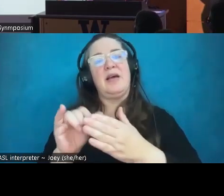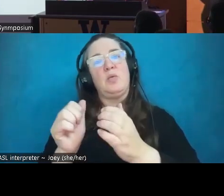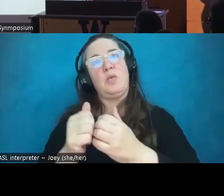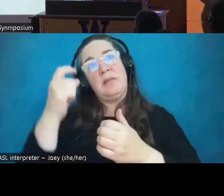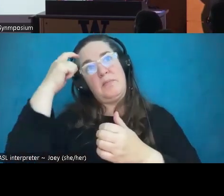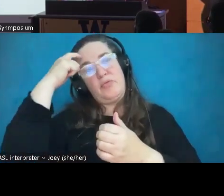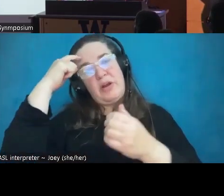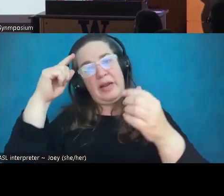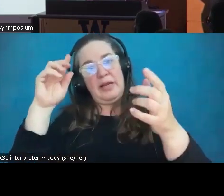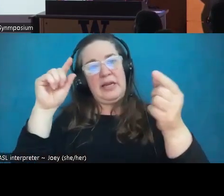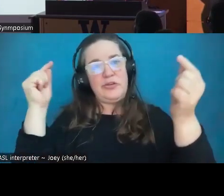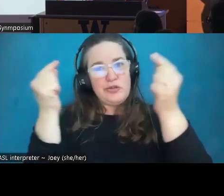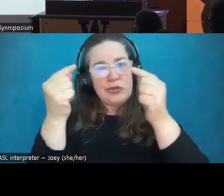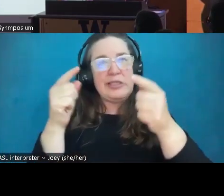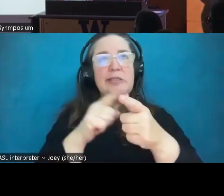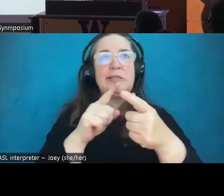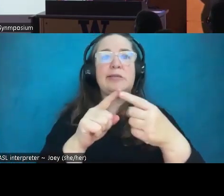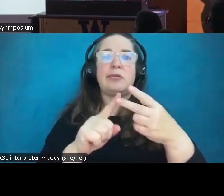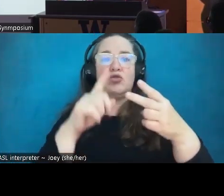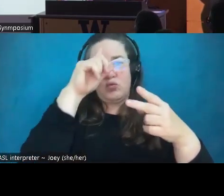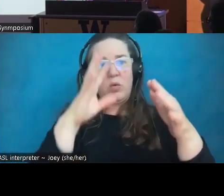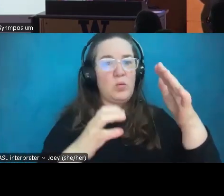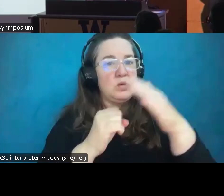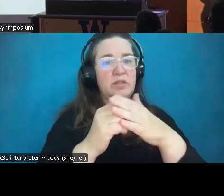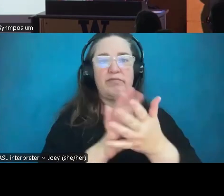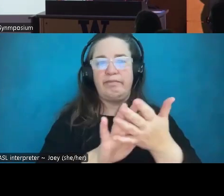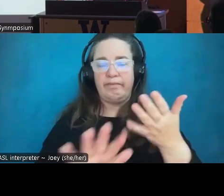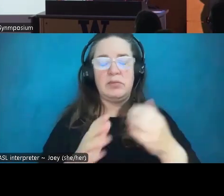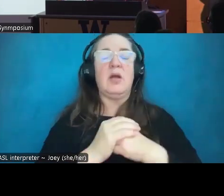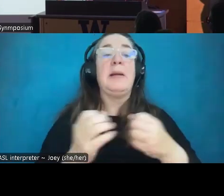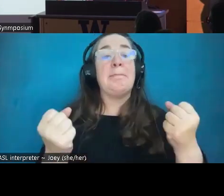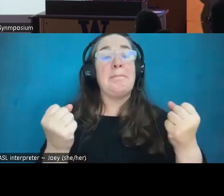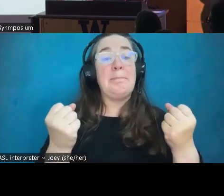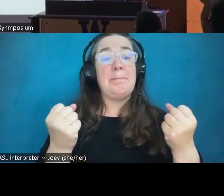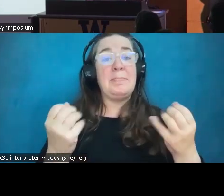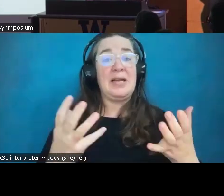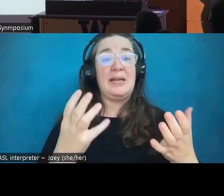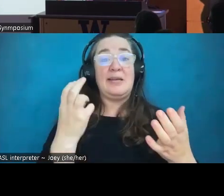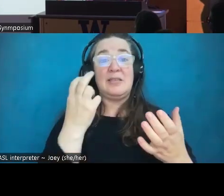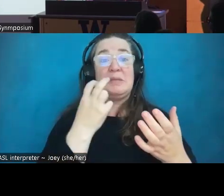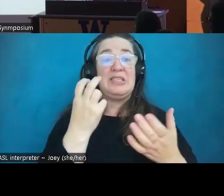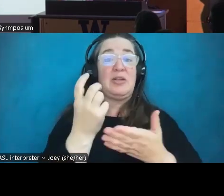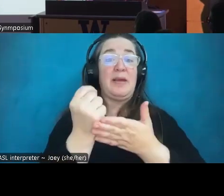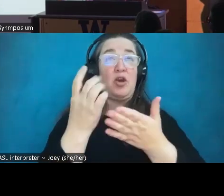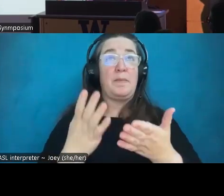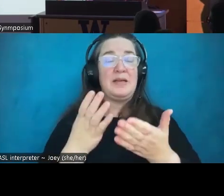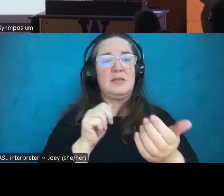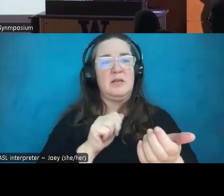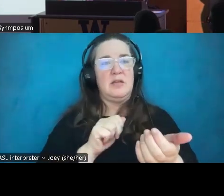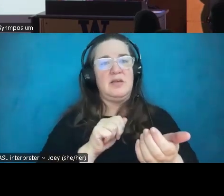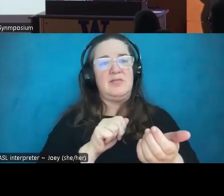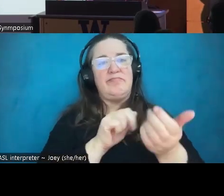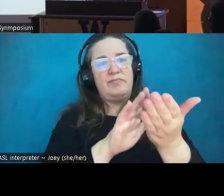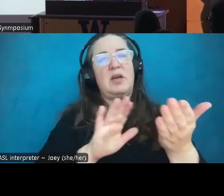things like that. And if a lot of speech therapists now have sort of adapted their approach and figured out how to treat long